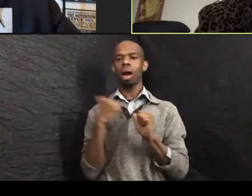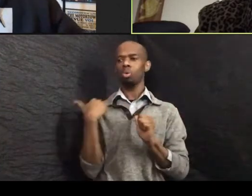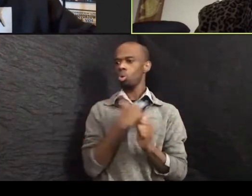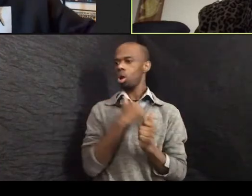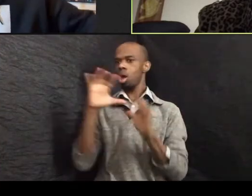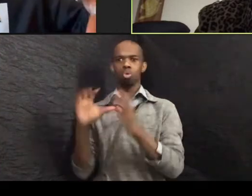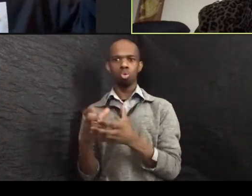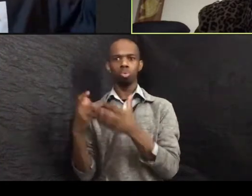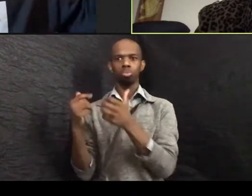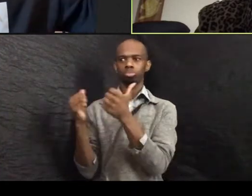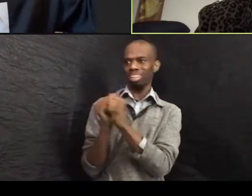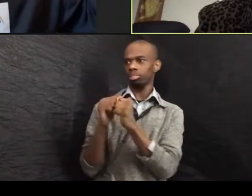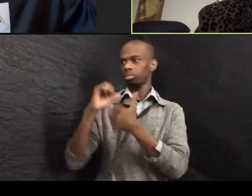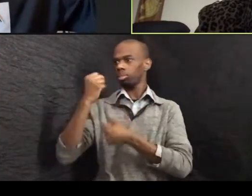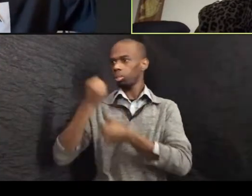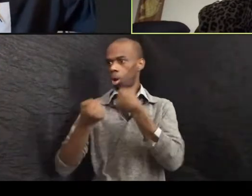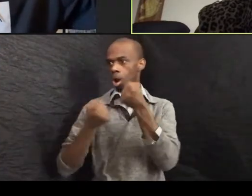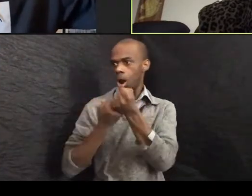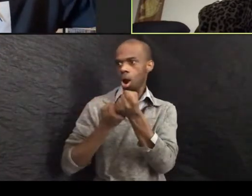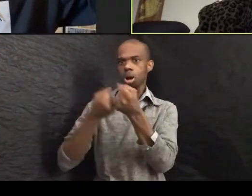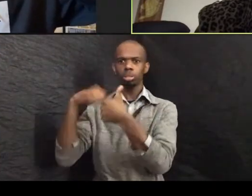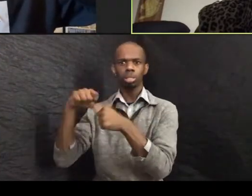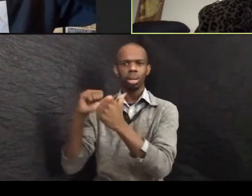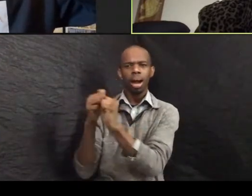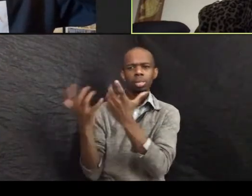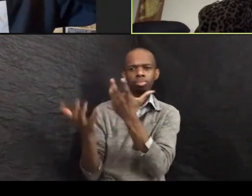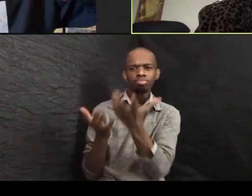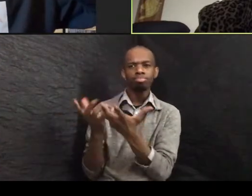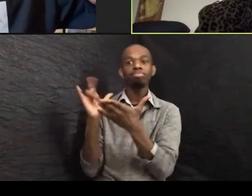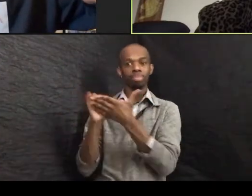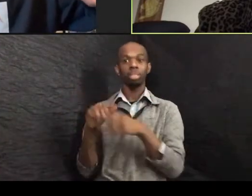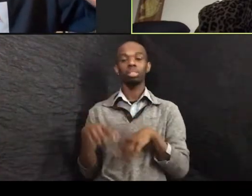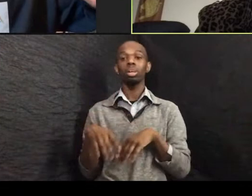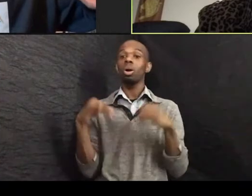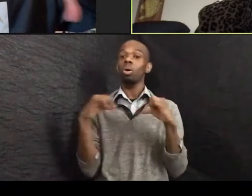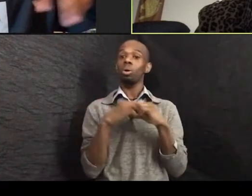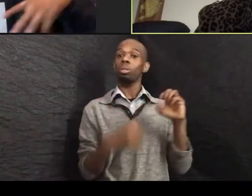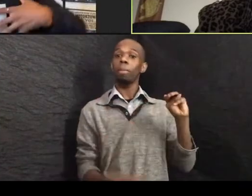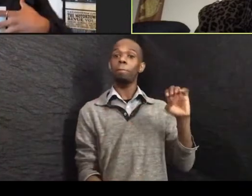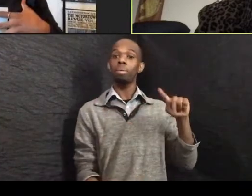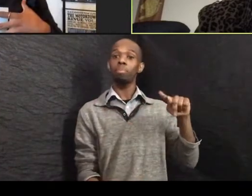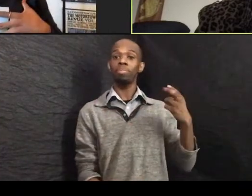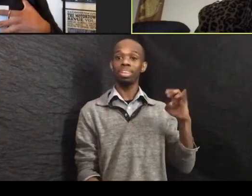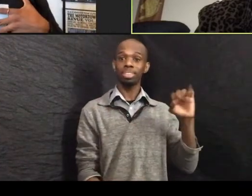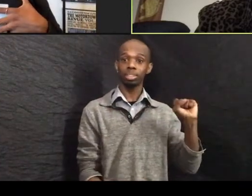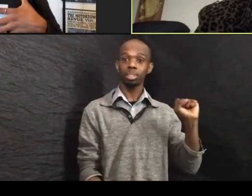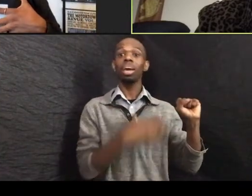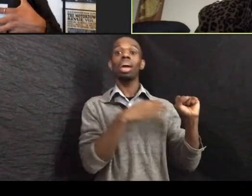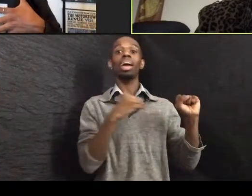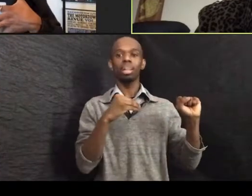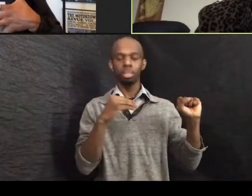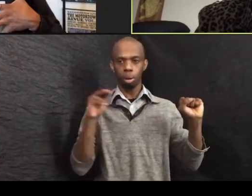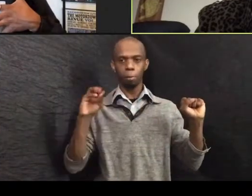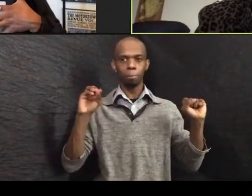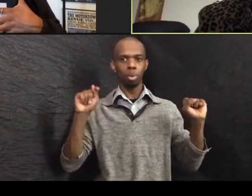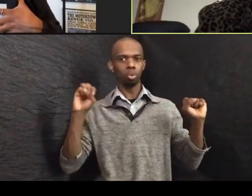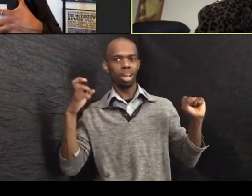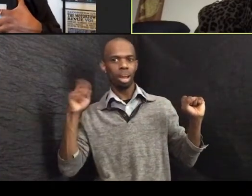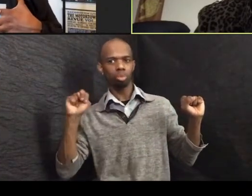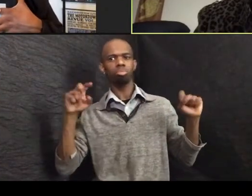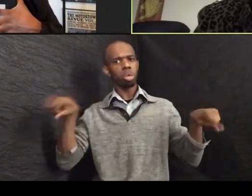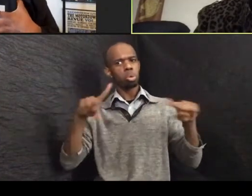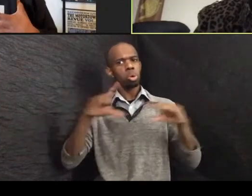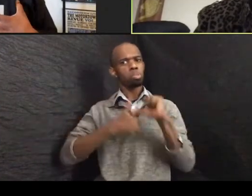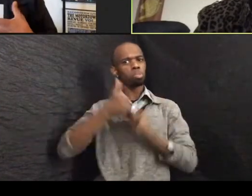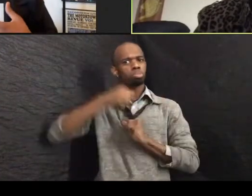fortunate enough to be in Memphis and Motown were pretty predominantly Black shows too, where we had to figure out, yo, we some Black folks, and seldomly do we